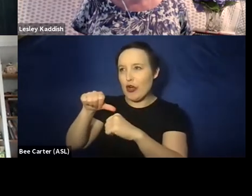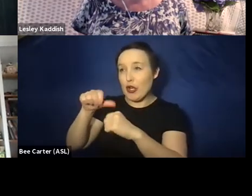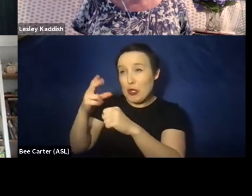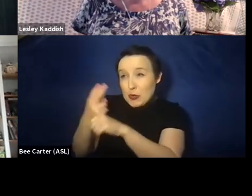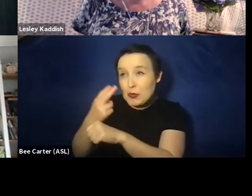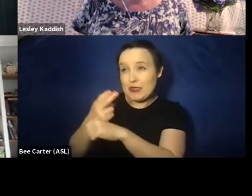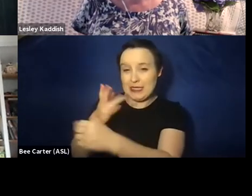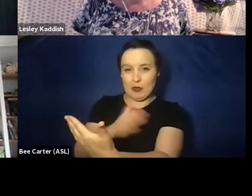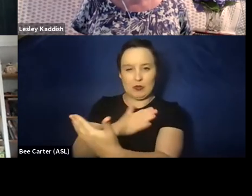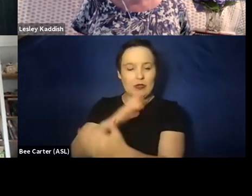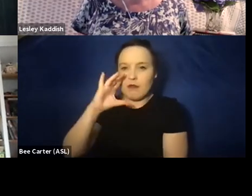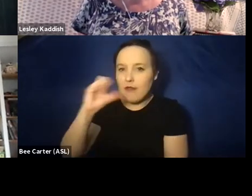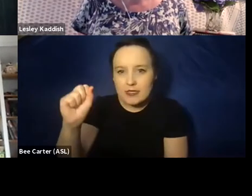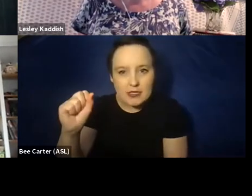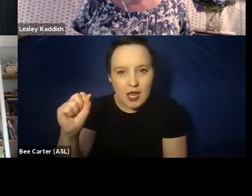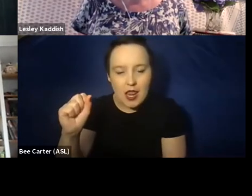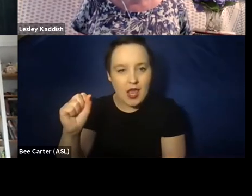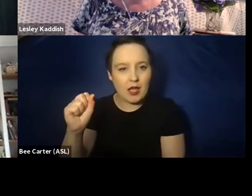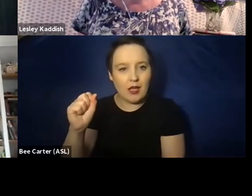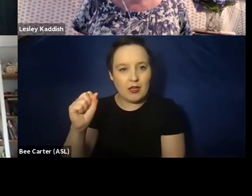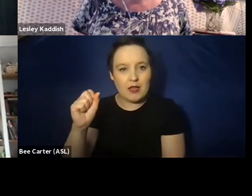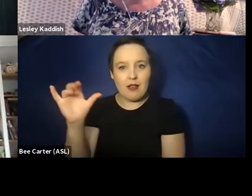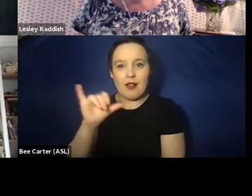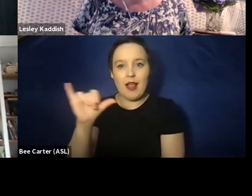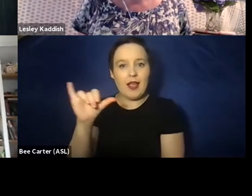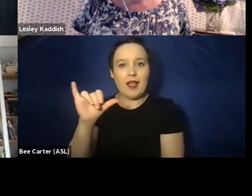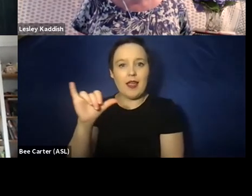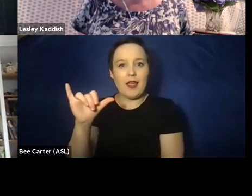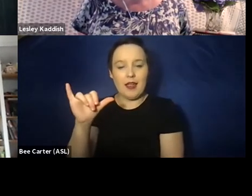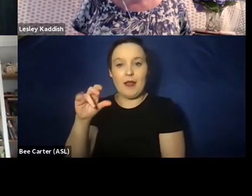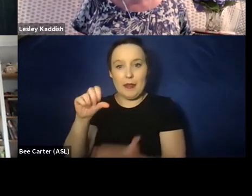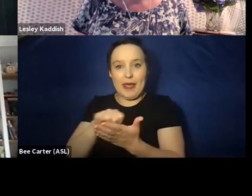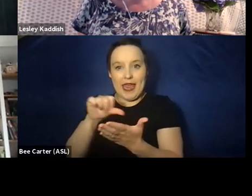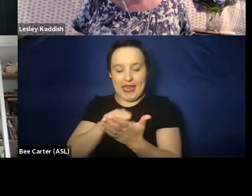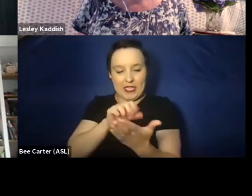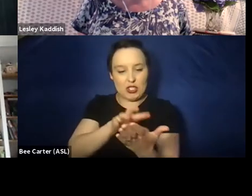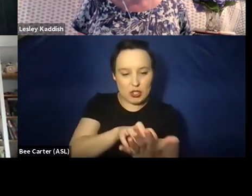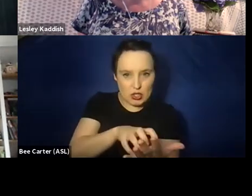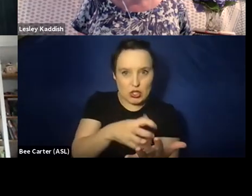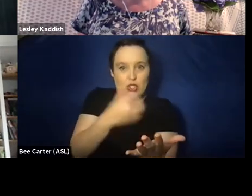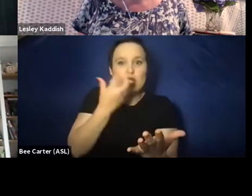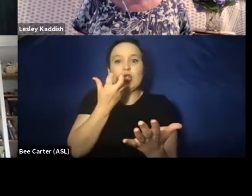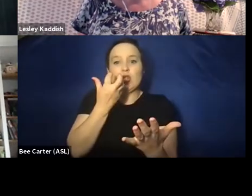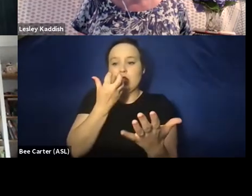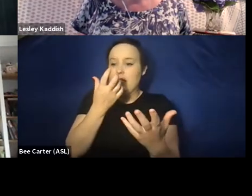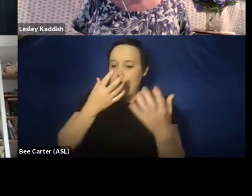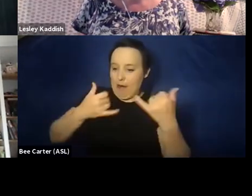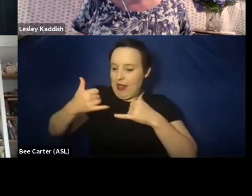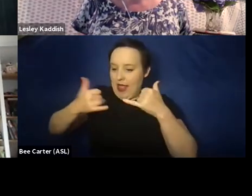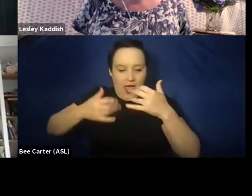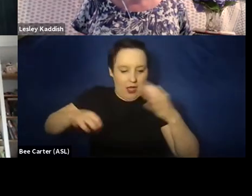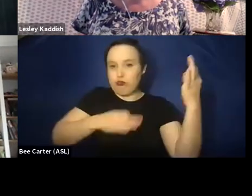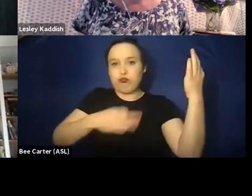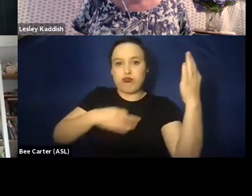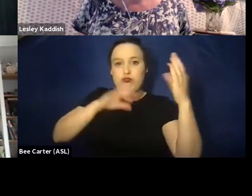through the music, literally taking it off of the page and putting it out there in time and